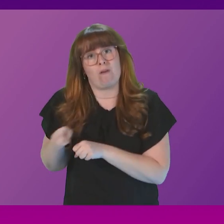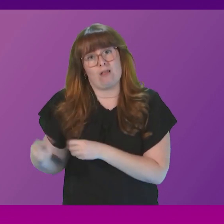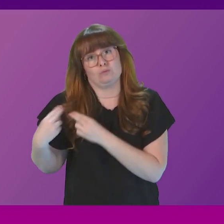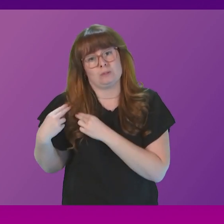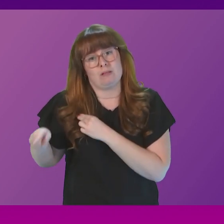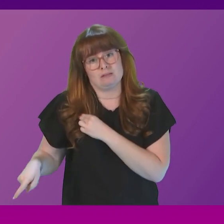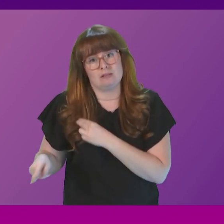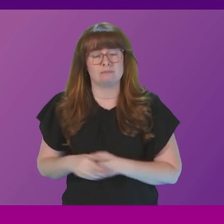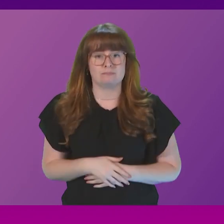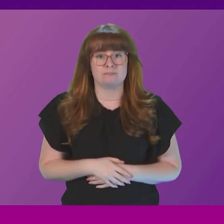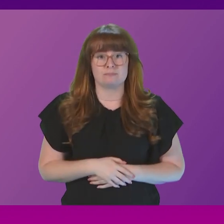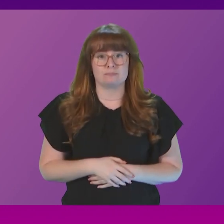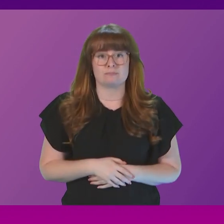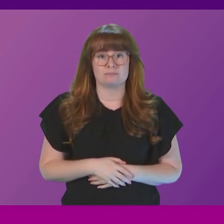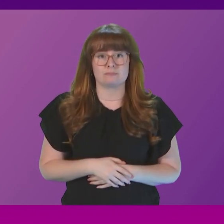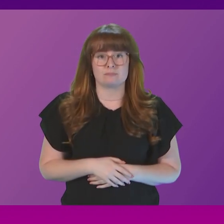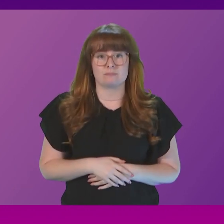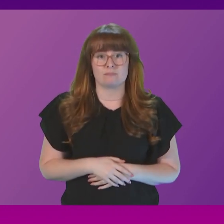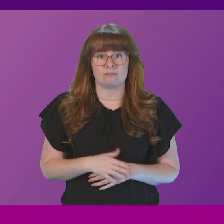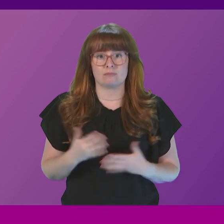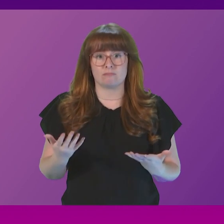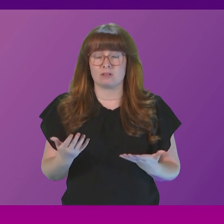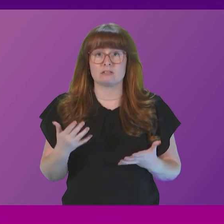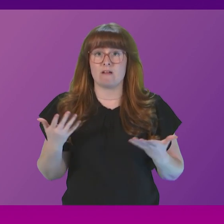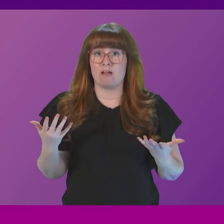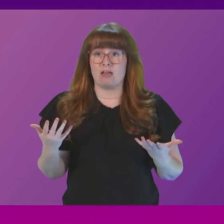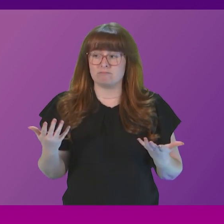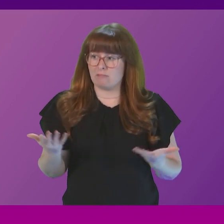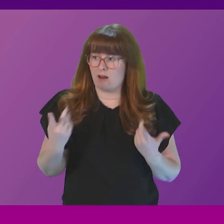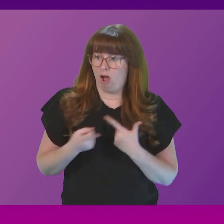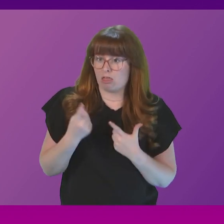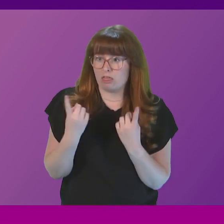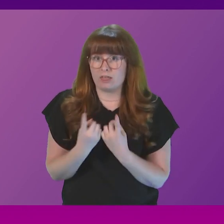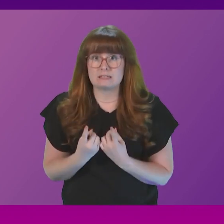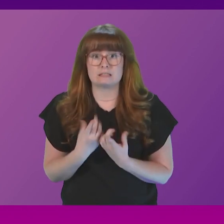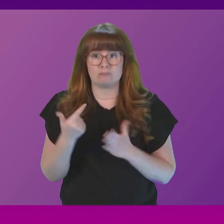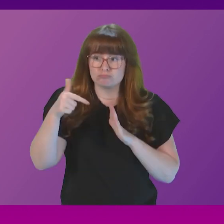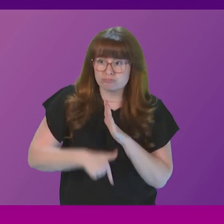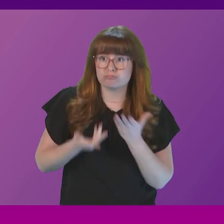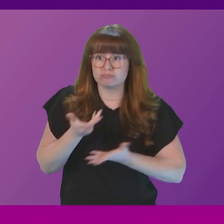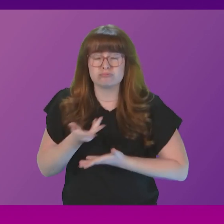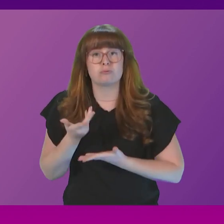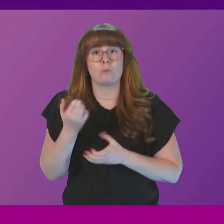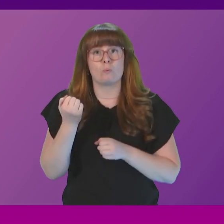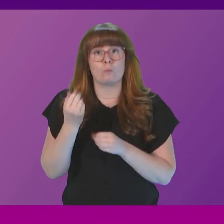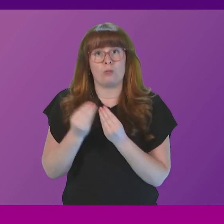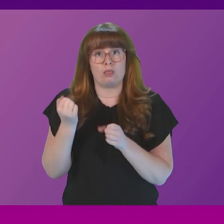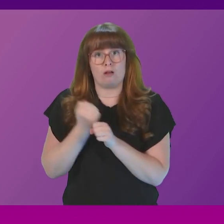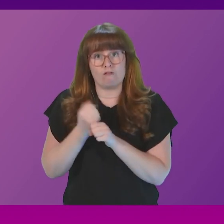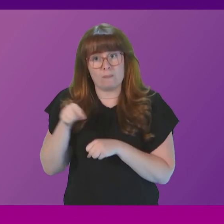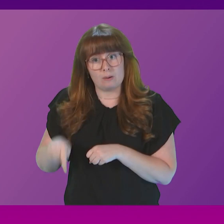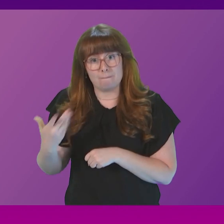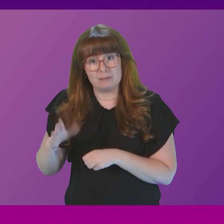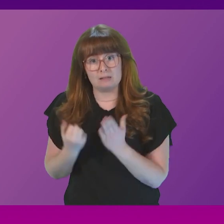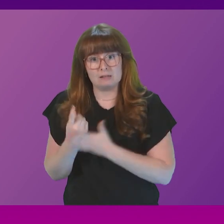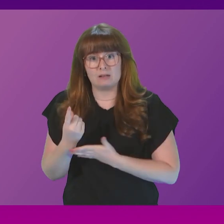very comprehensive answer. Was there anything else, any other further communications that have taken place? But I don't think